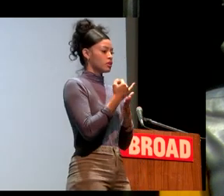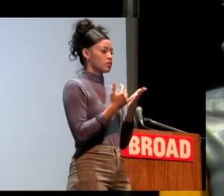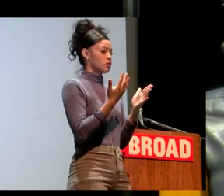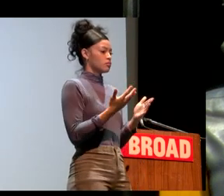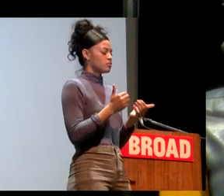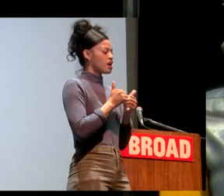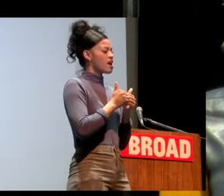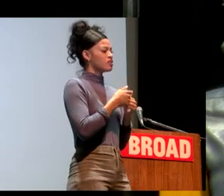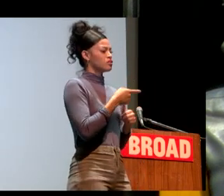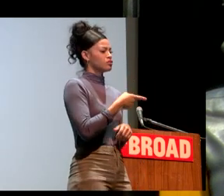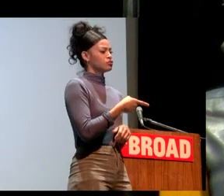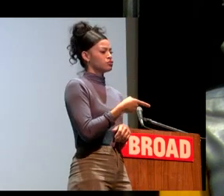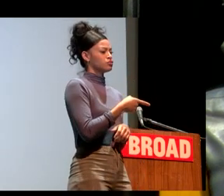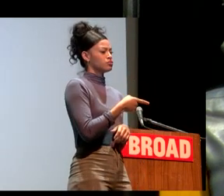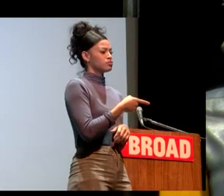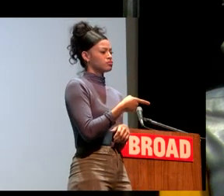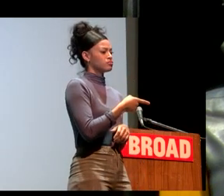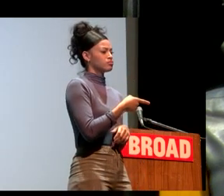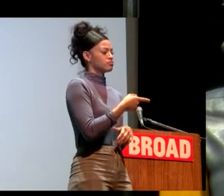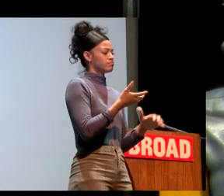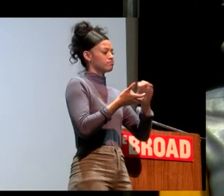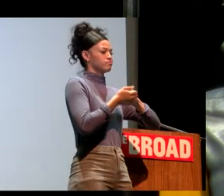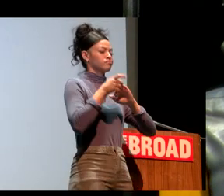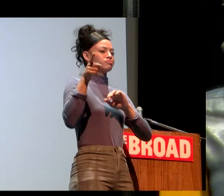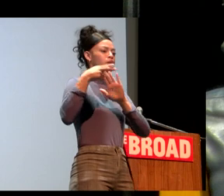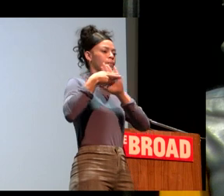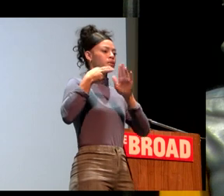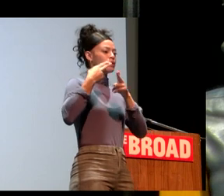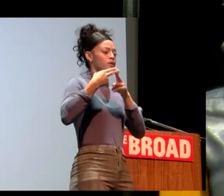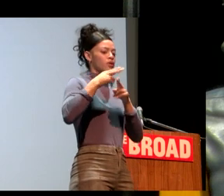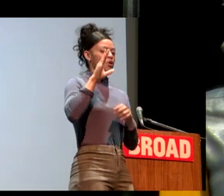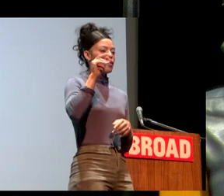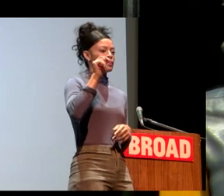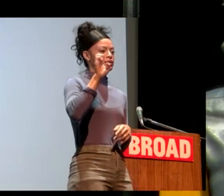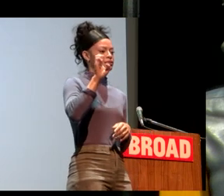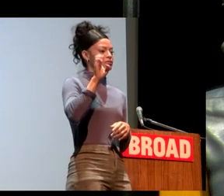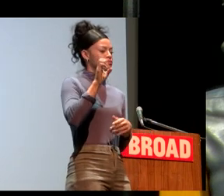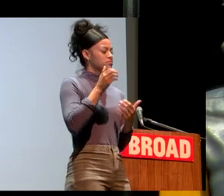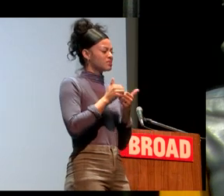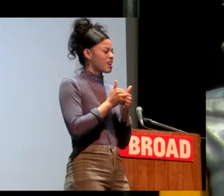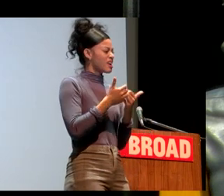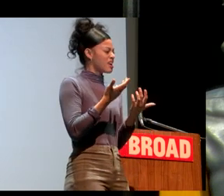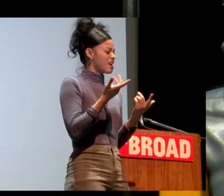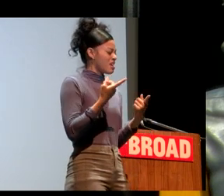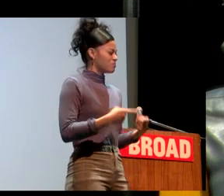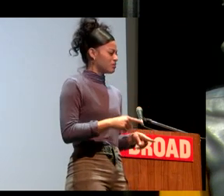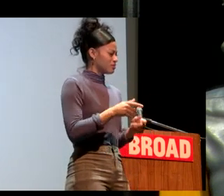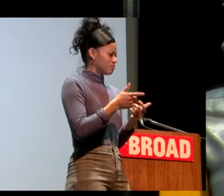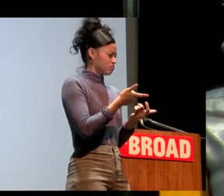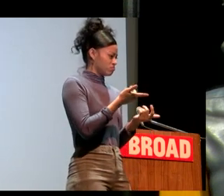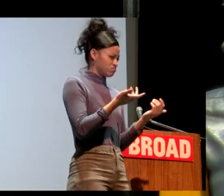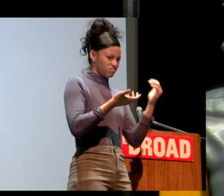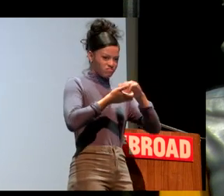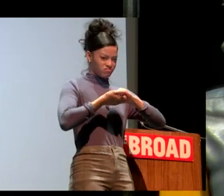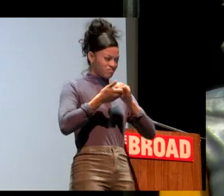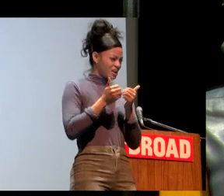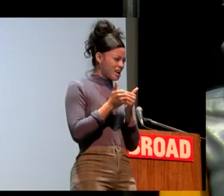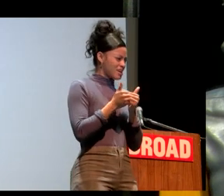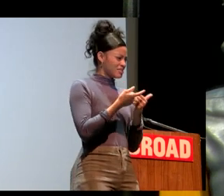come about, and how did the relationship with Artifact